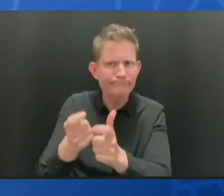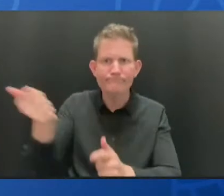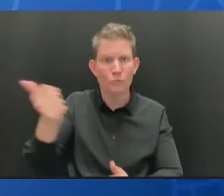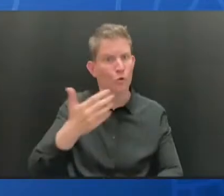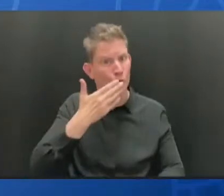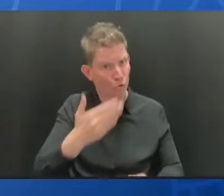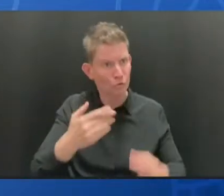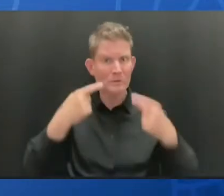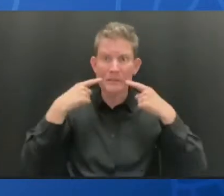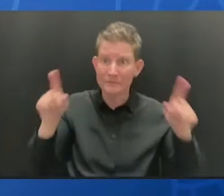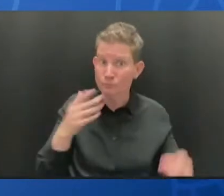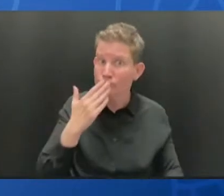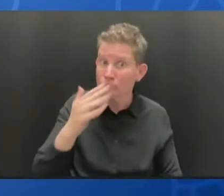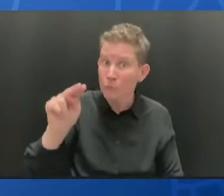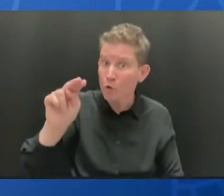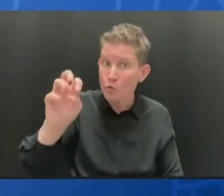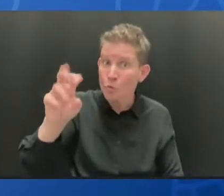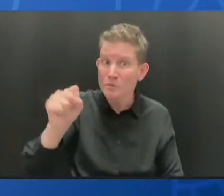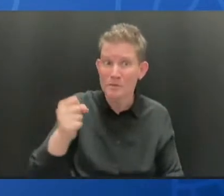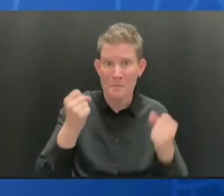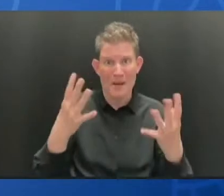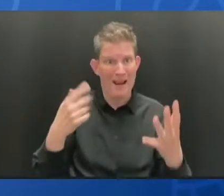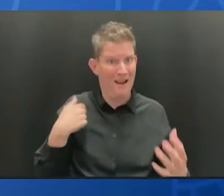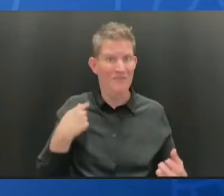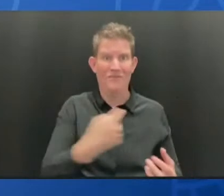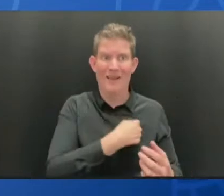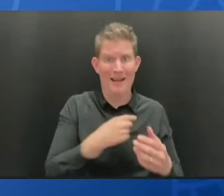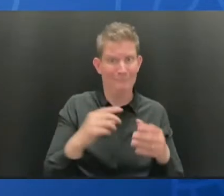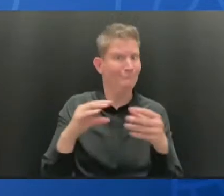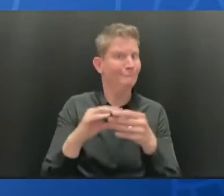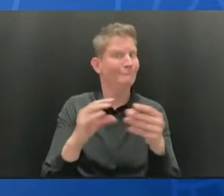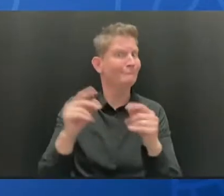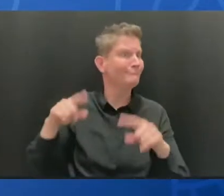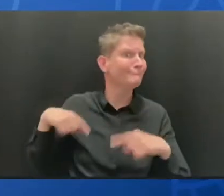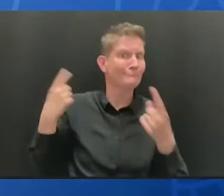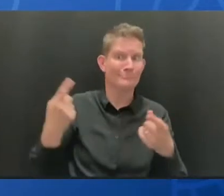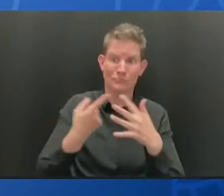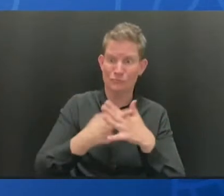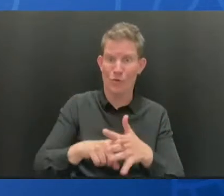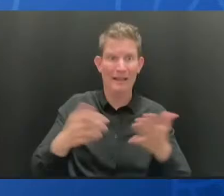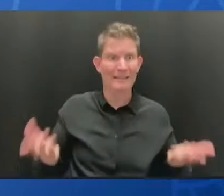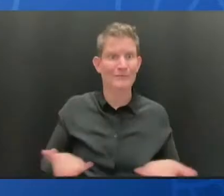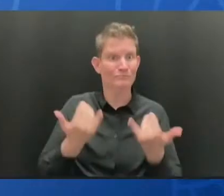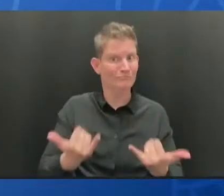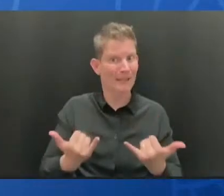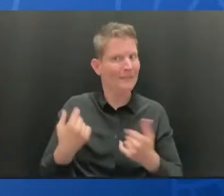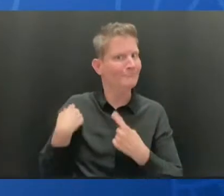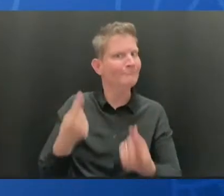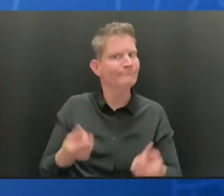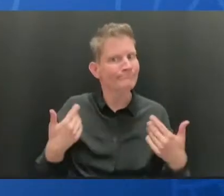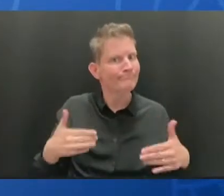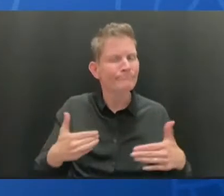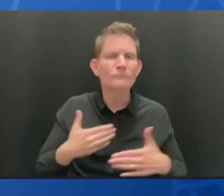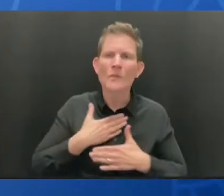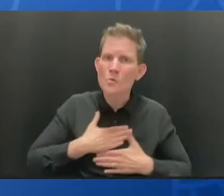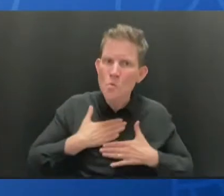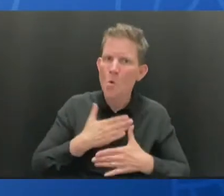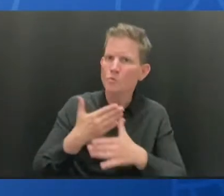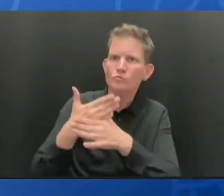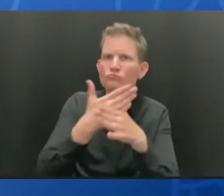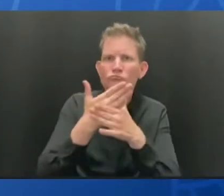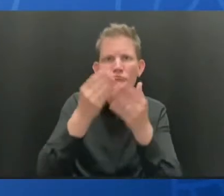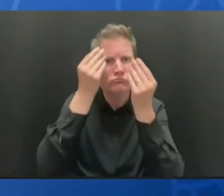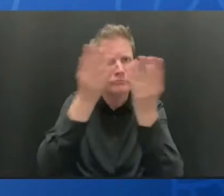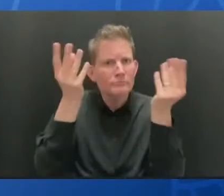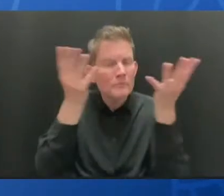from the beginning of my being at this podium. So it's a pleasure to give you some more specifics. And of course, with Special Envoy Barak, I think we're in very,